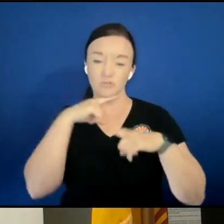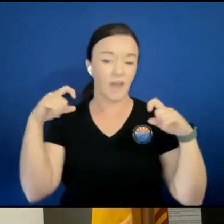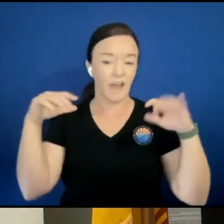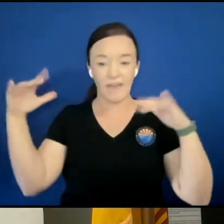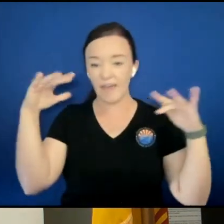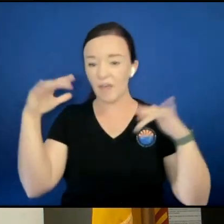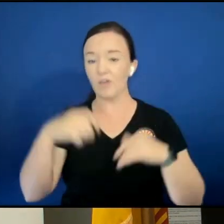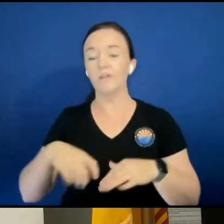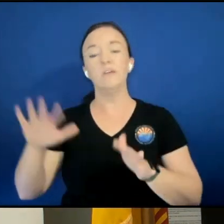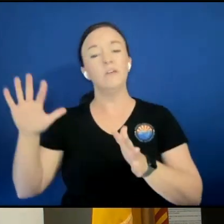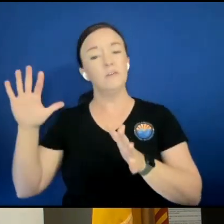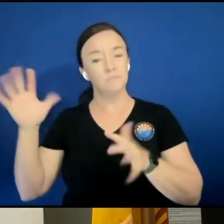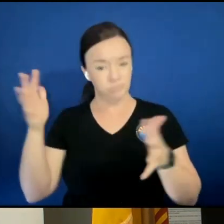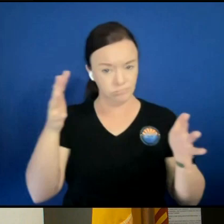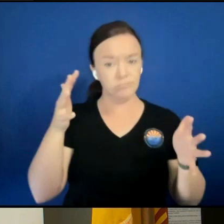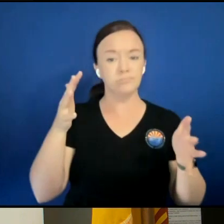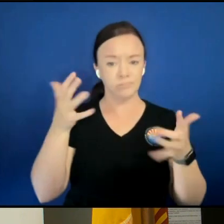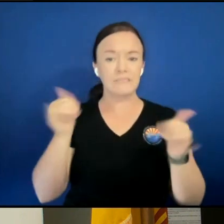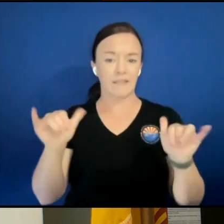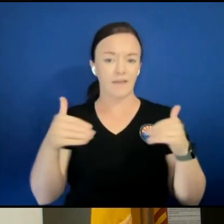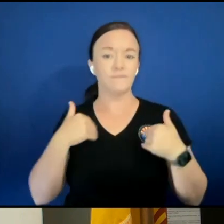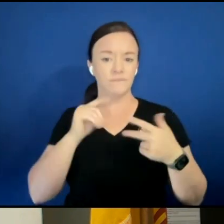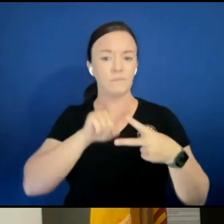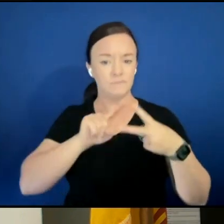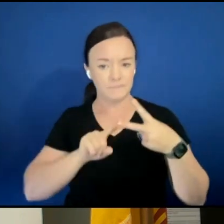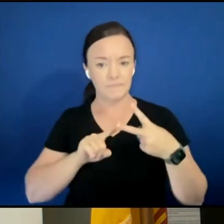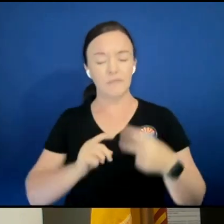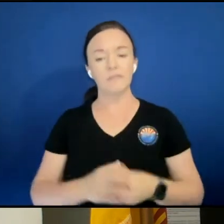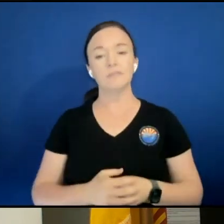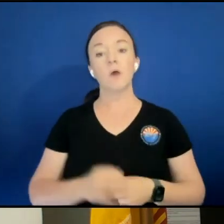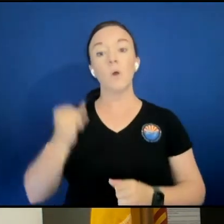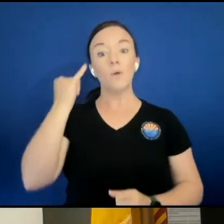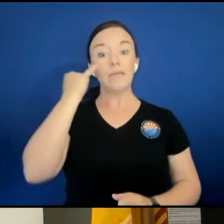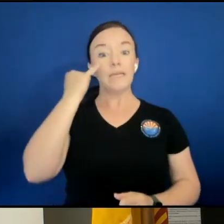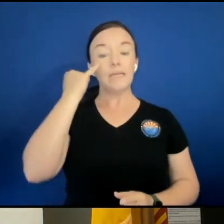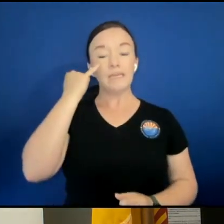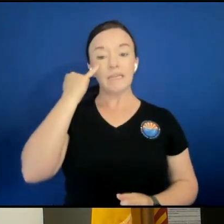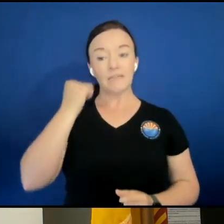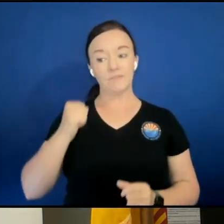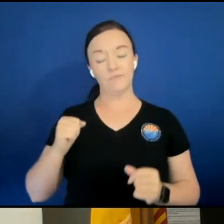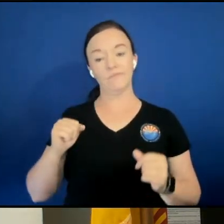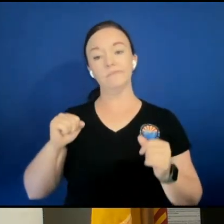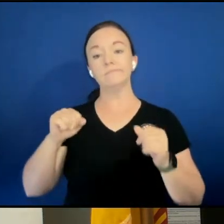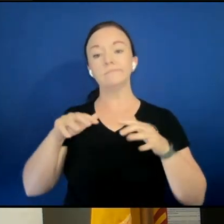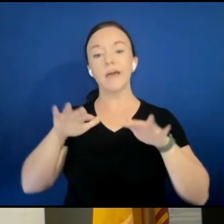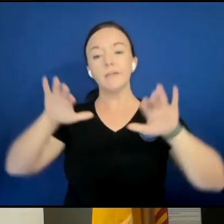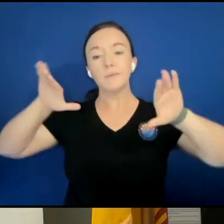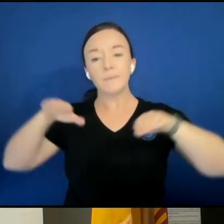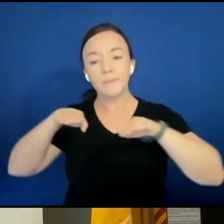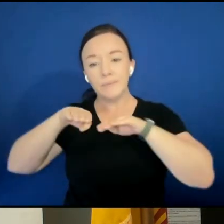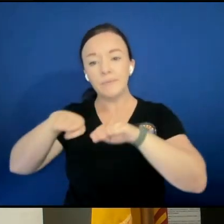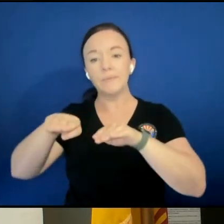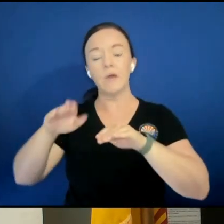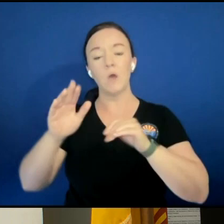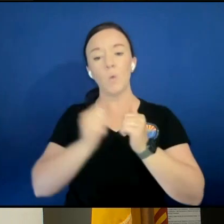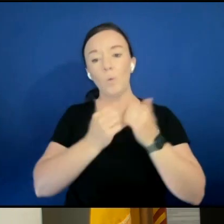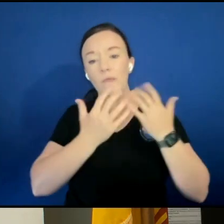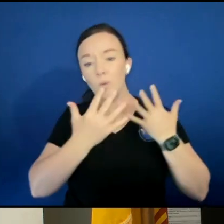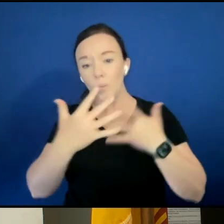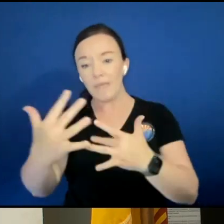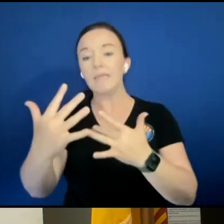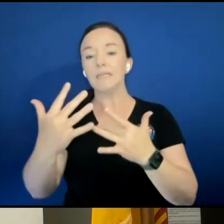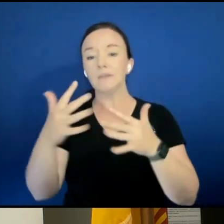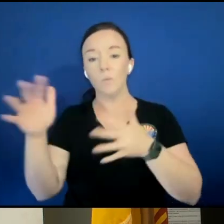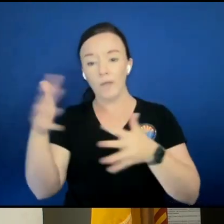breezy winds. So if this fire can get a hold of one of those drainages and align right with the winds, we may be able to see